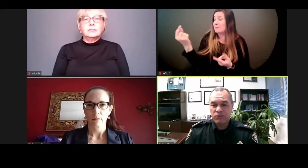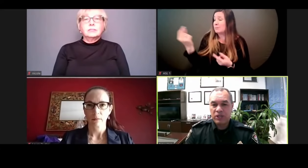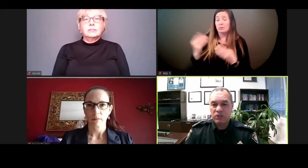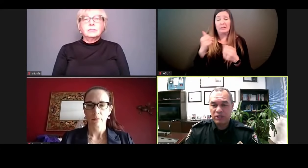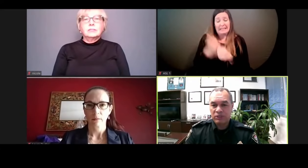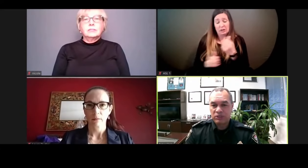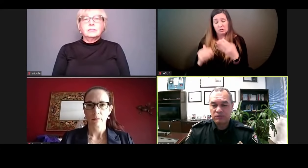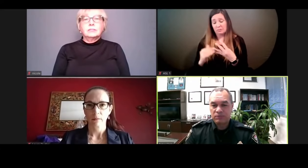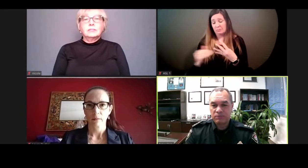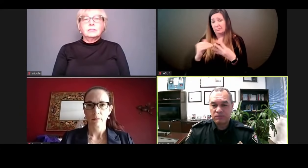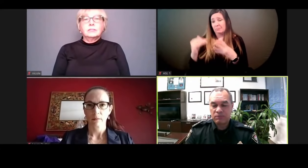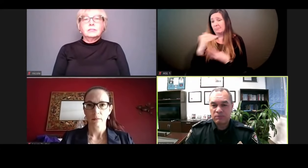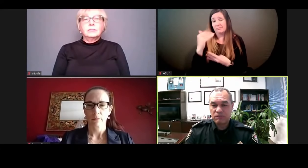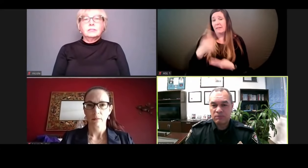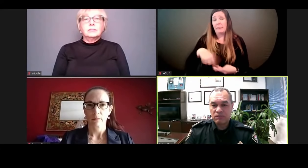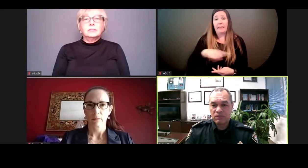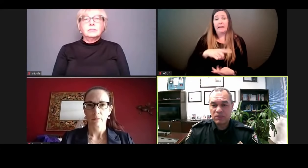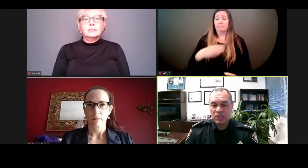and federal levels.